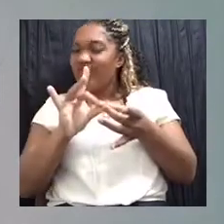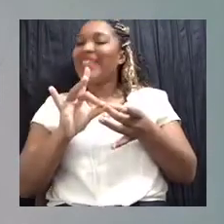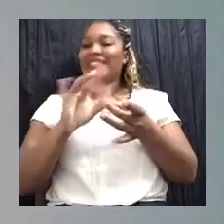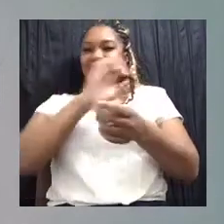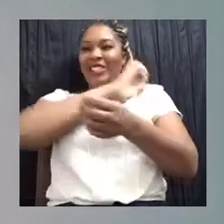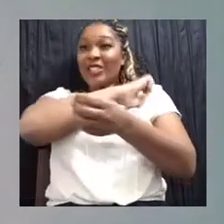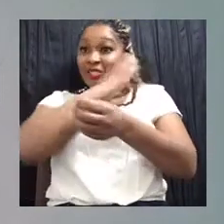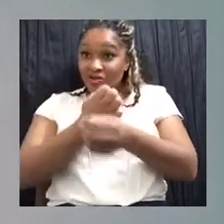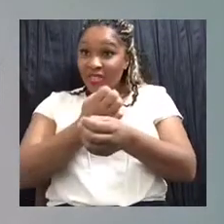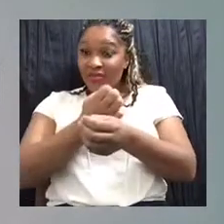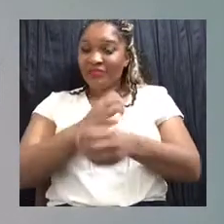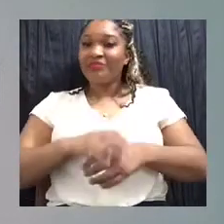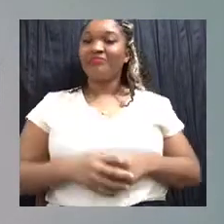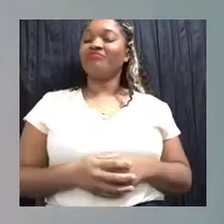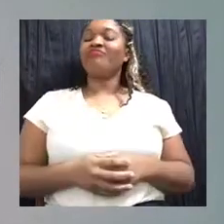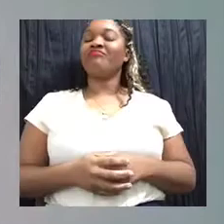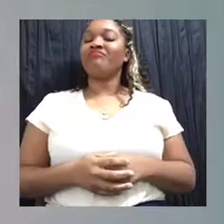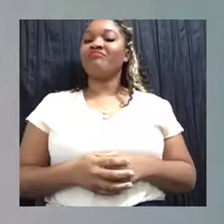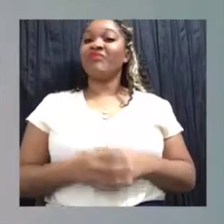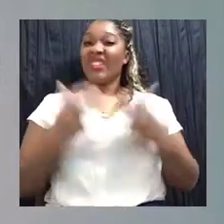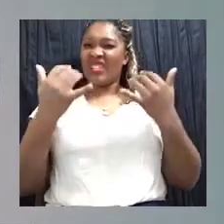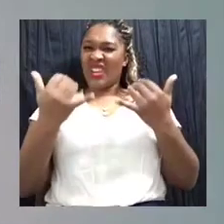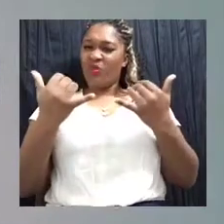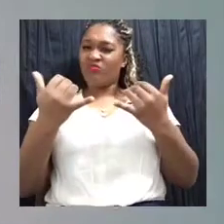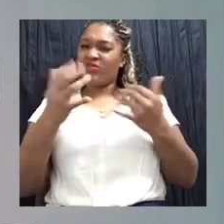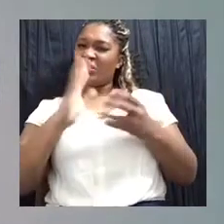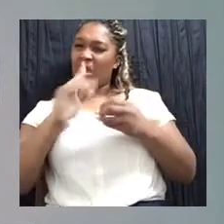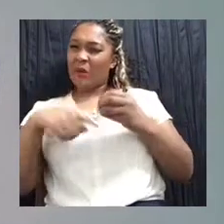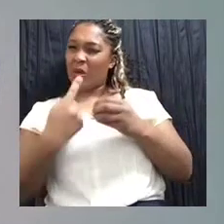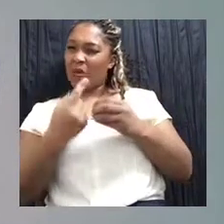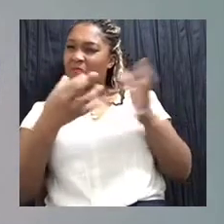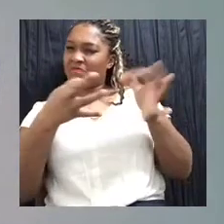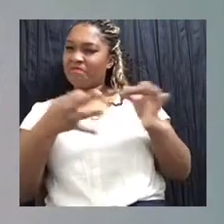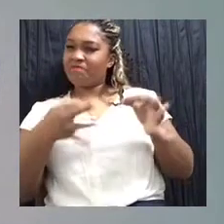energy. Let's talk about that.